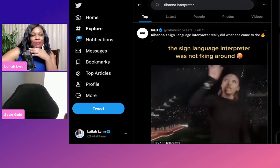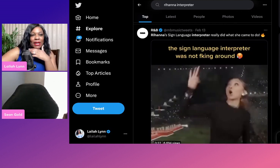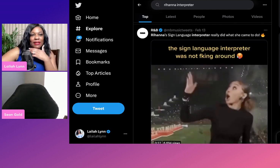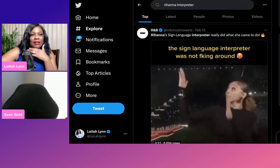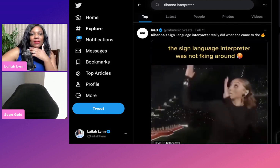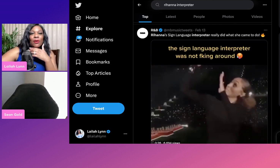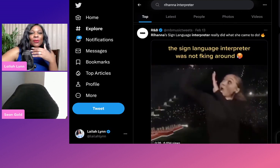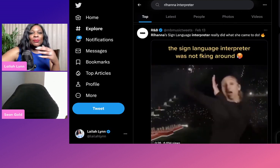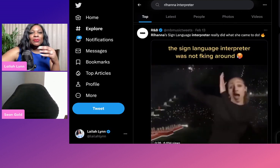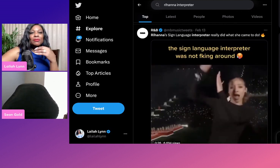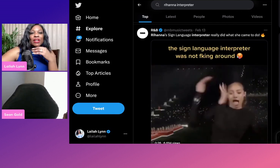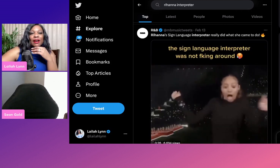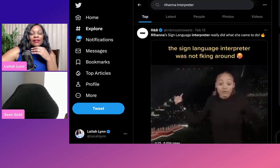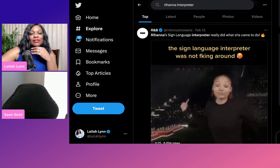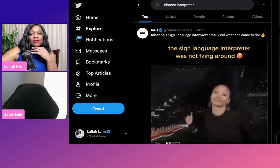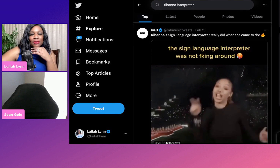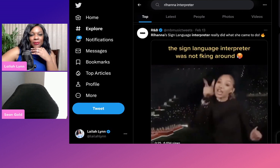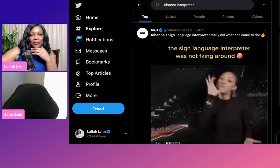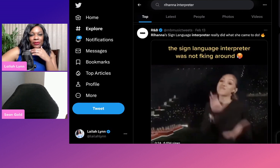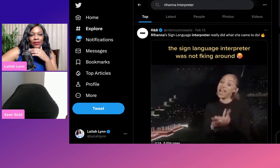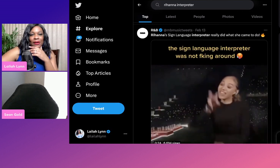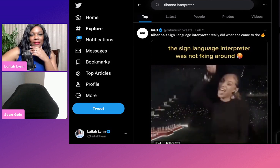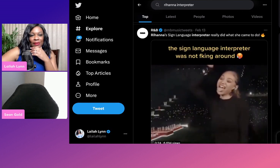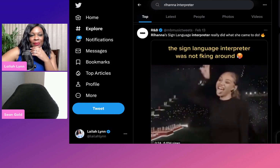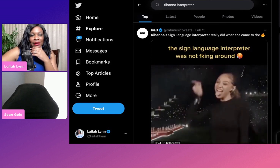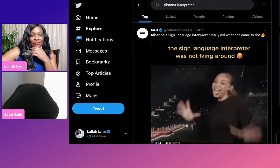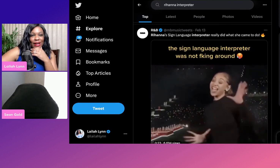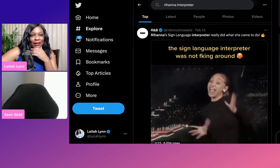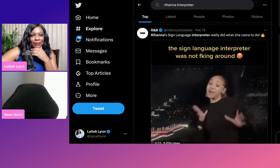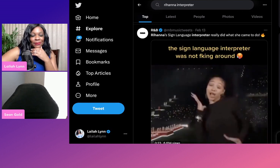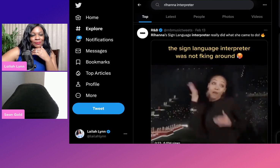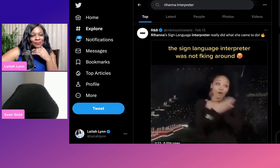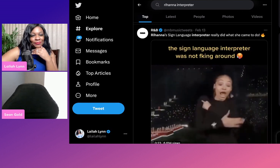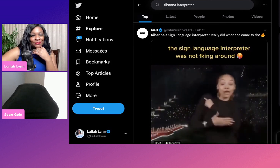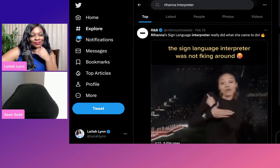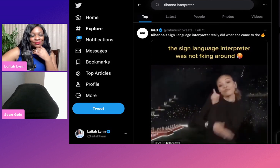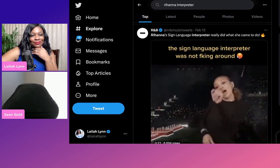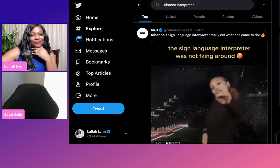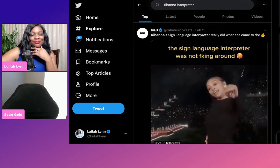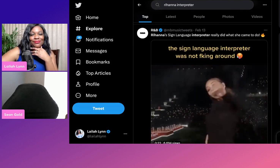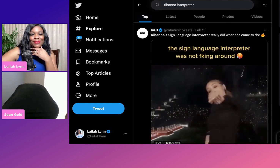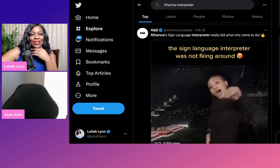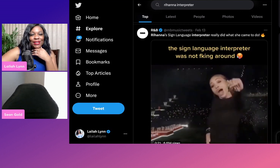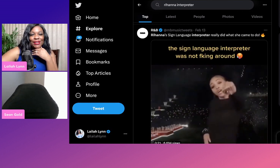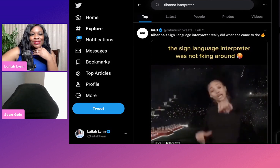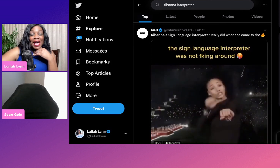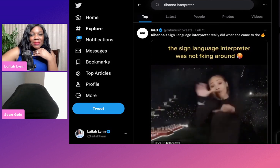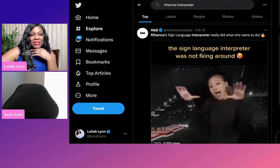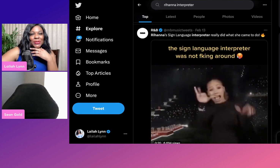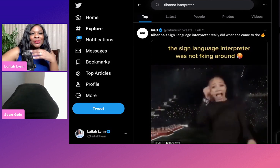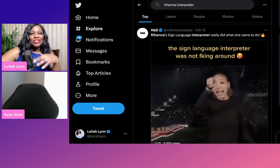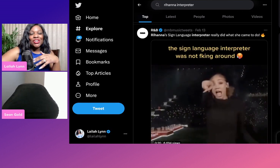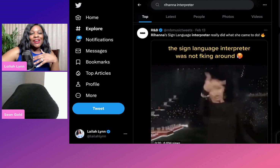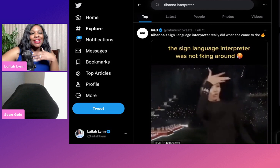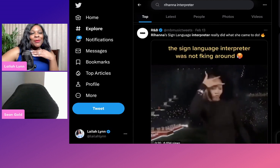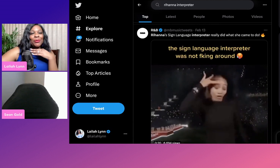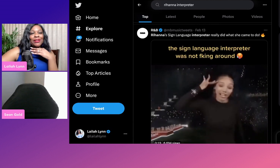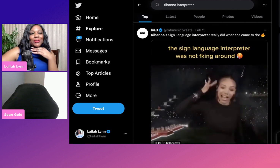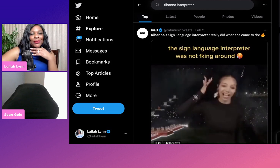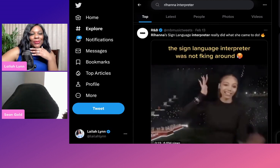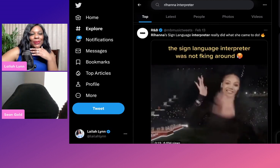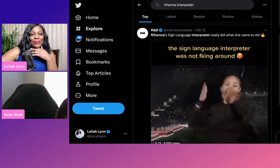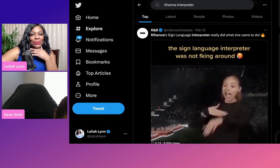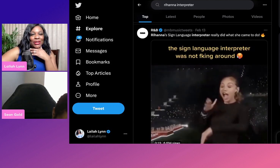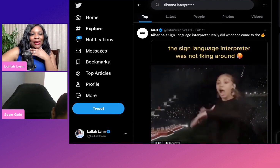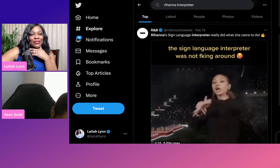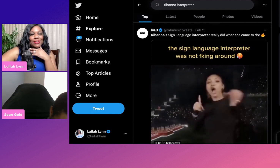his opinion on Rihanna's interpreter going viral. So how are you doing, Sean? And what are